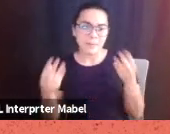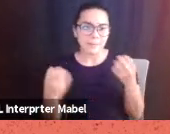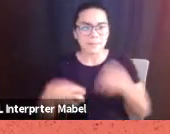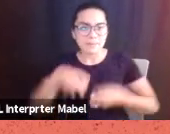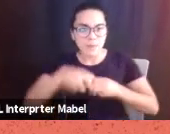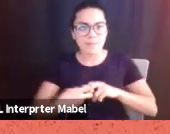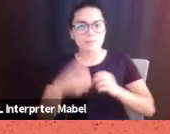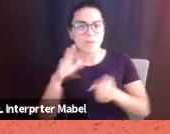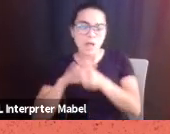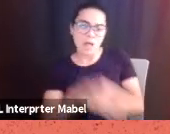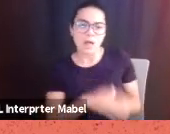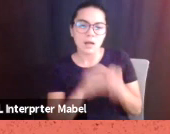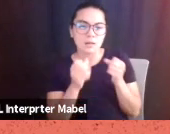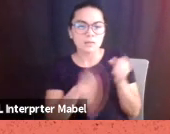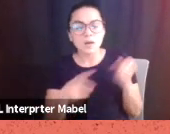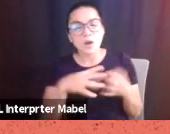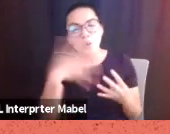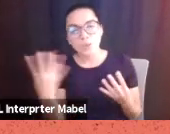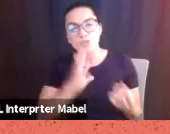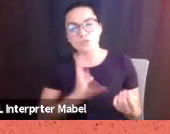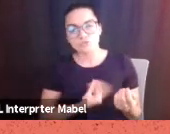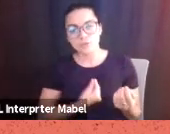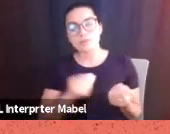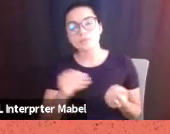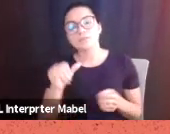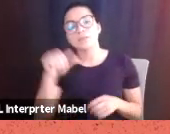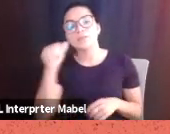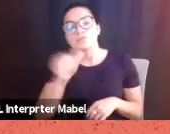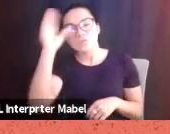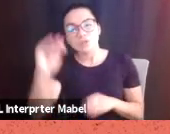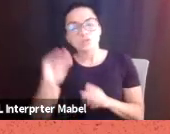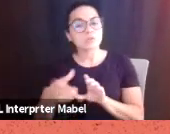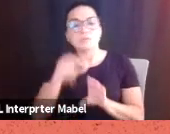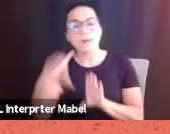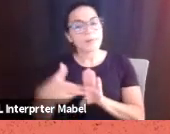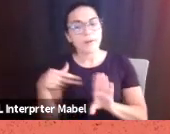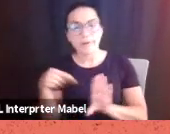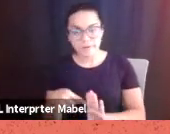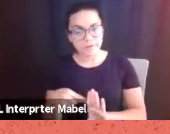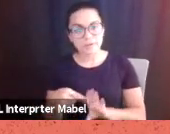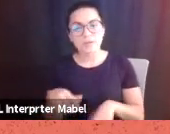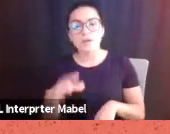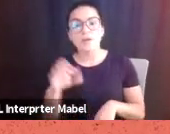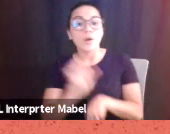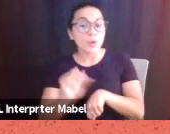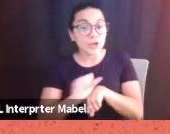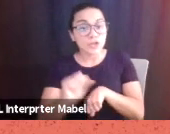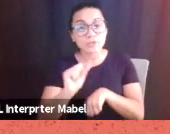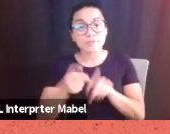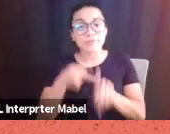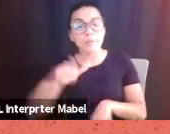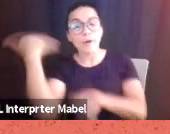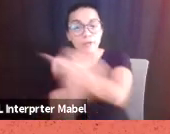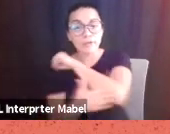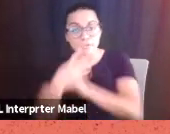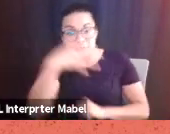color, queer, transgender, intersex, and gender non-binary folks, young folks, workers, immigrants with or without legal